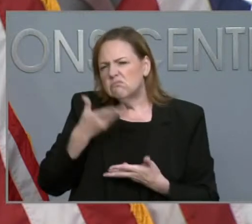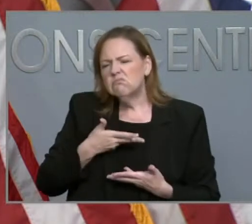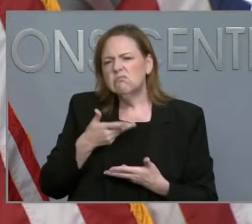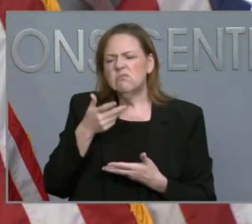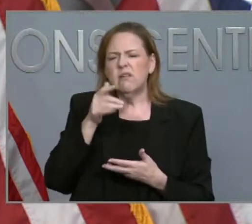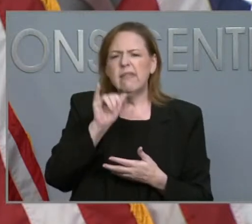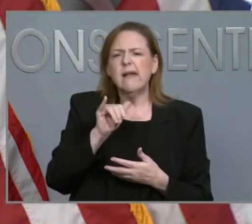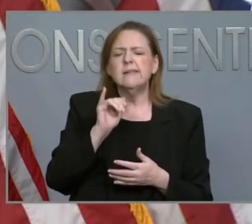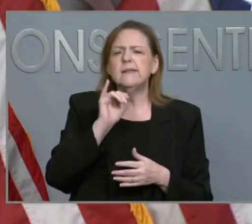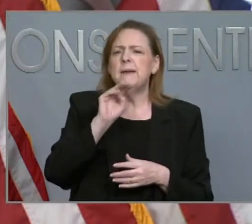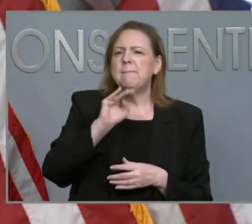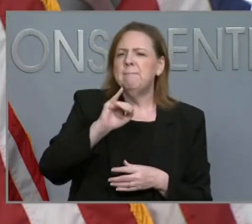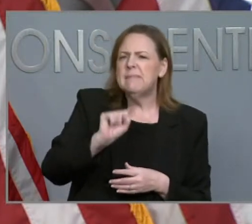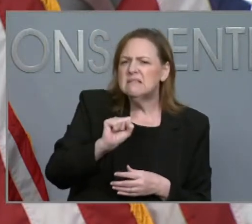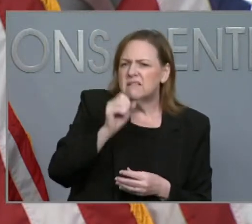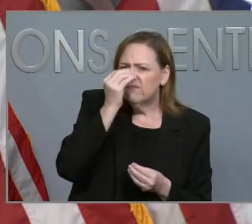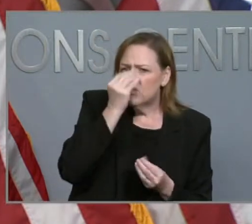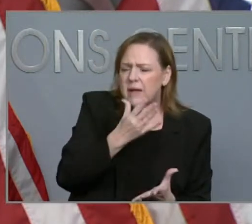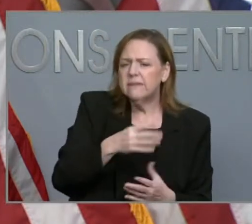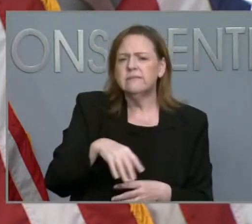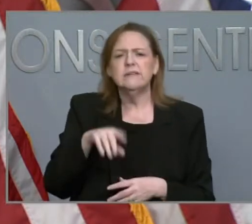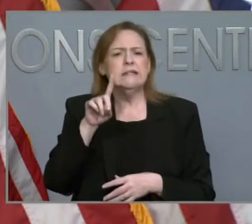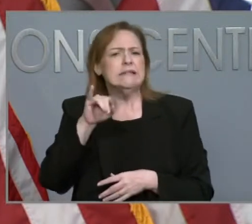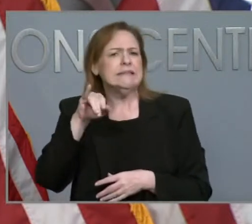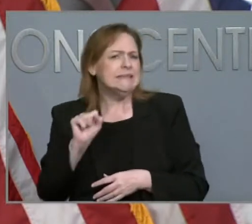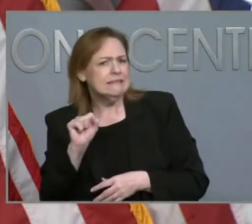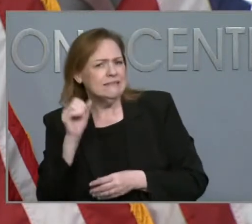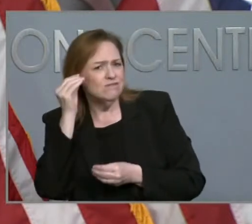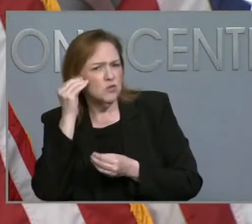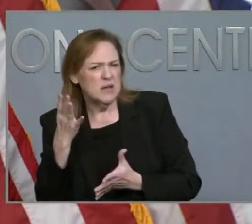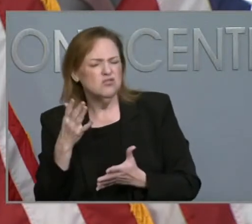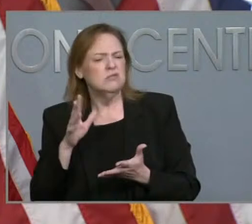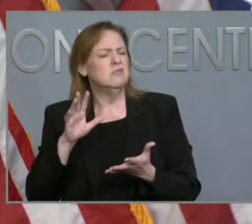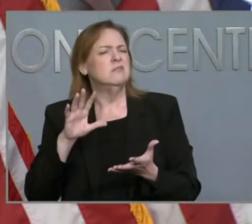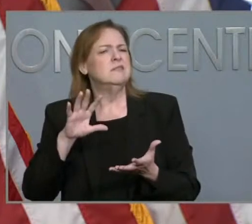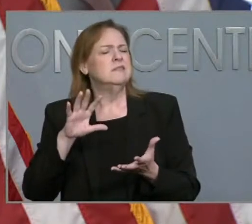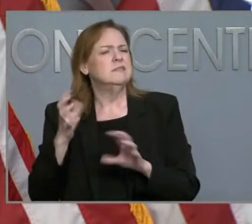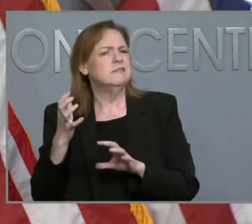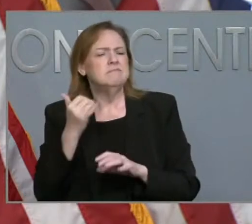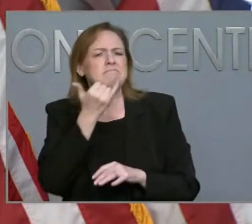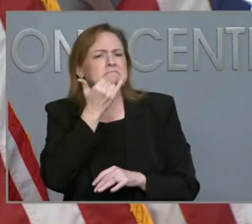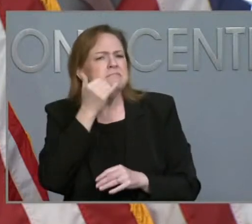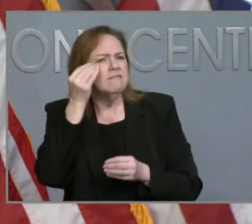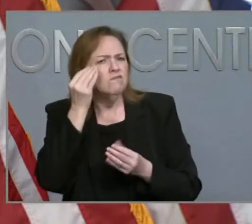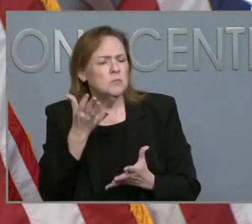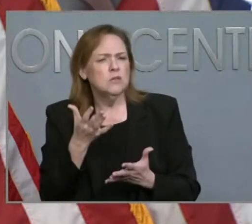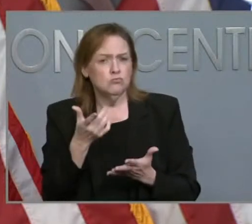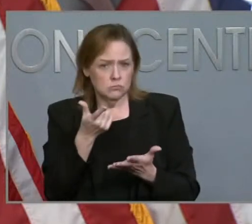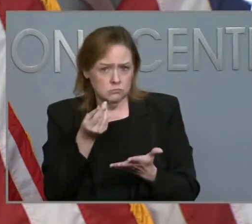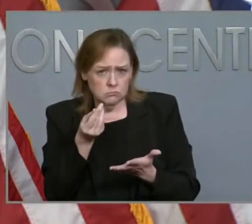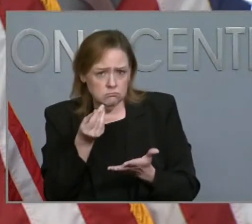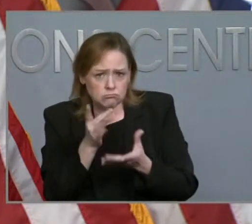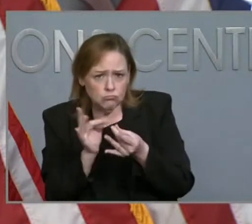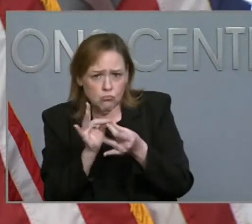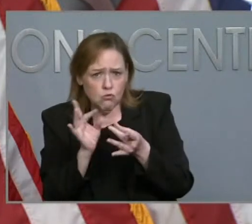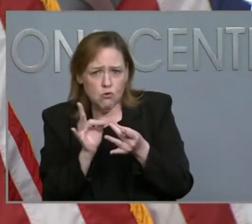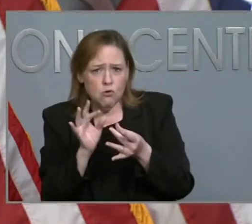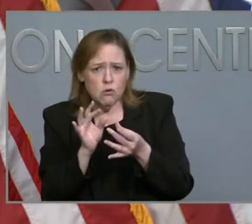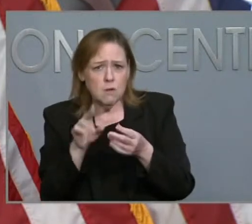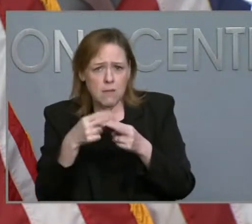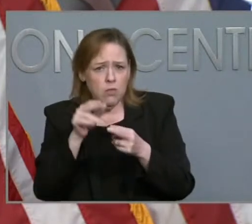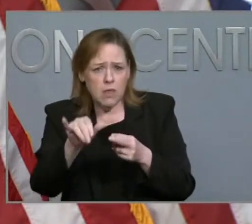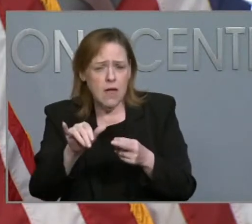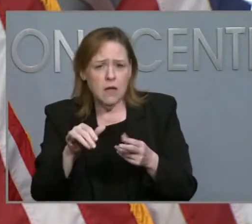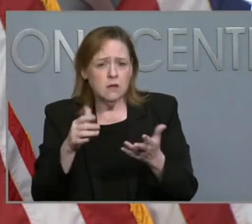you've seen this election cycle, and speak for a moment to whether the state board has a strategy for countering those types